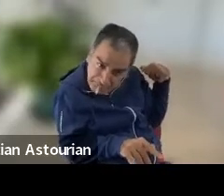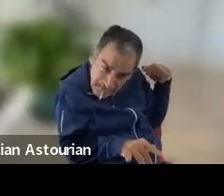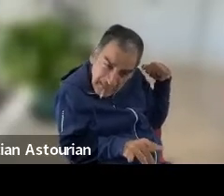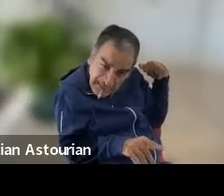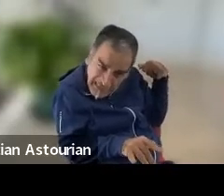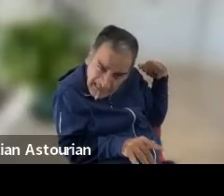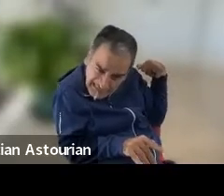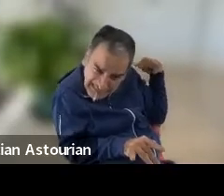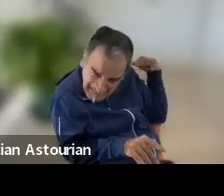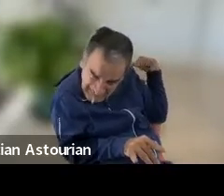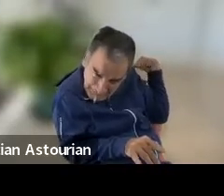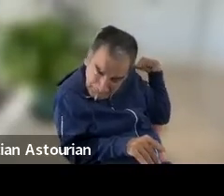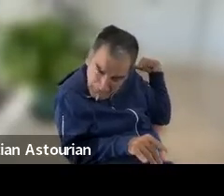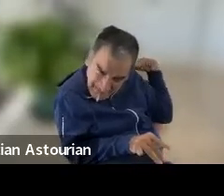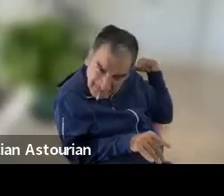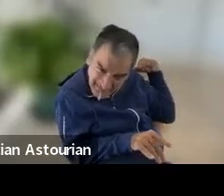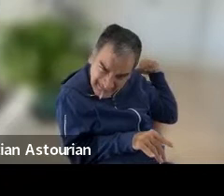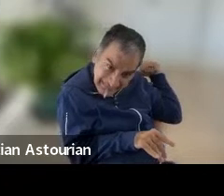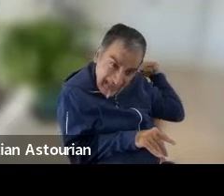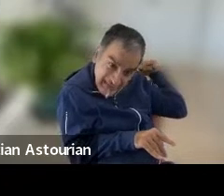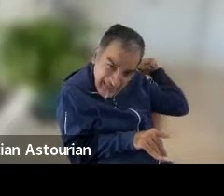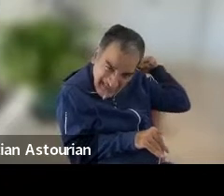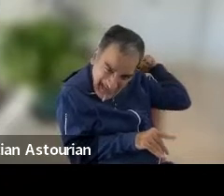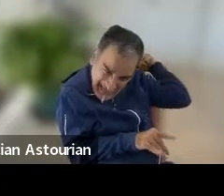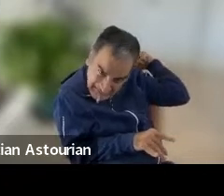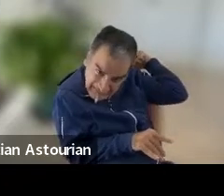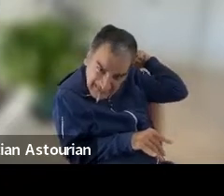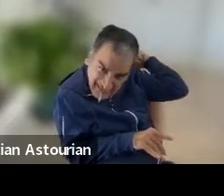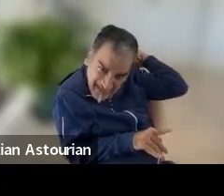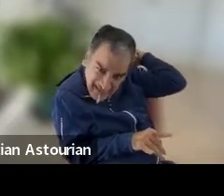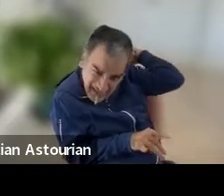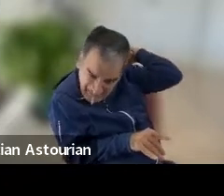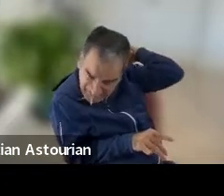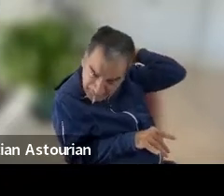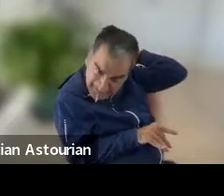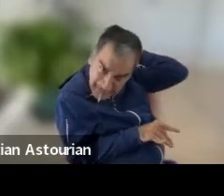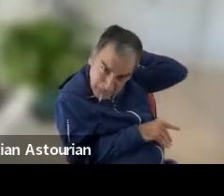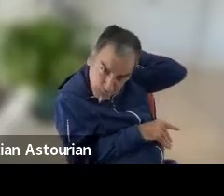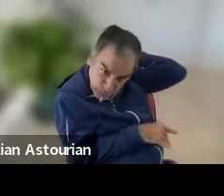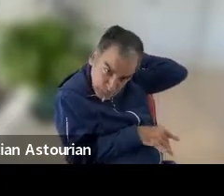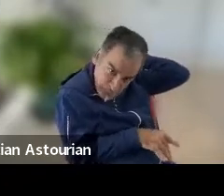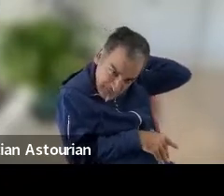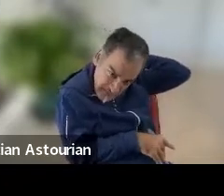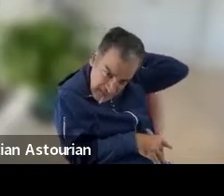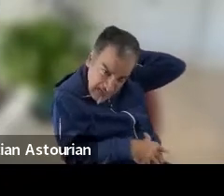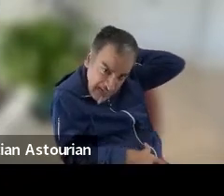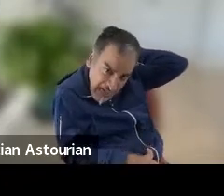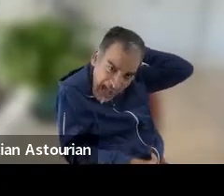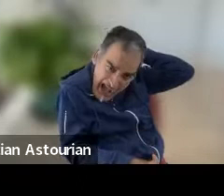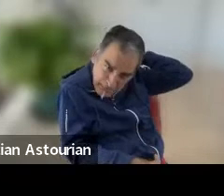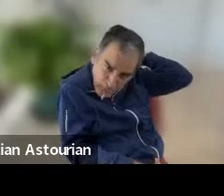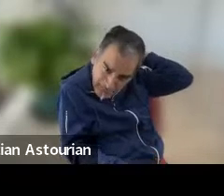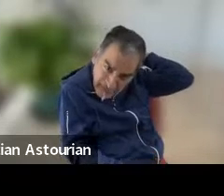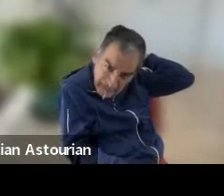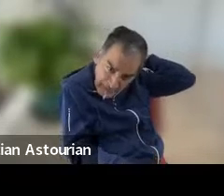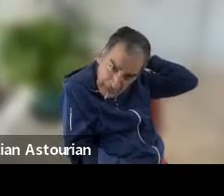Now, the other important thing that currently government and union